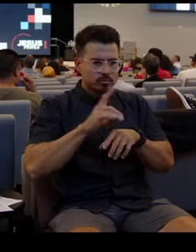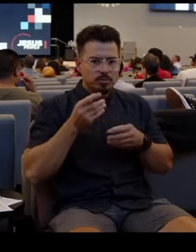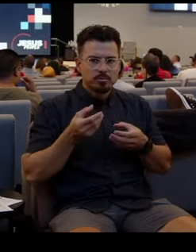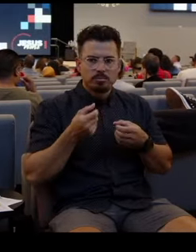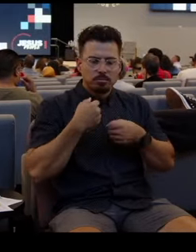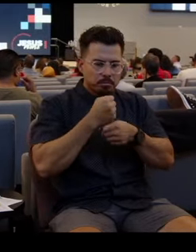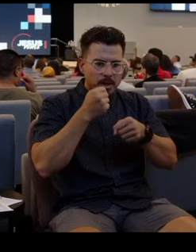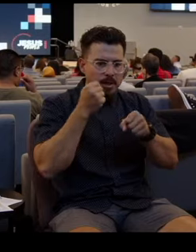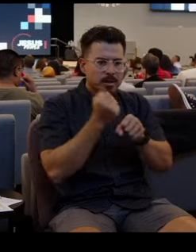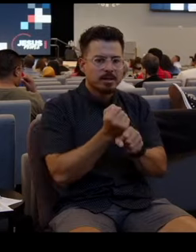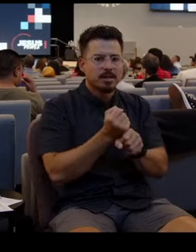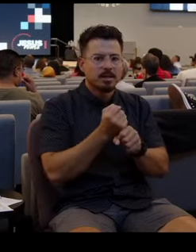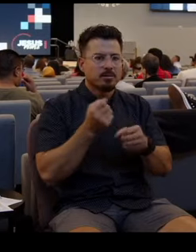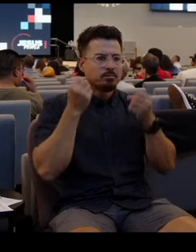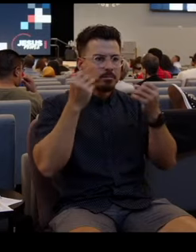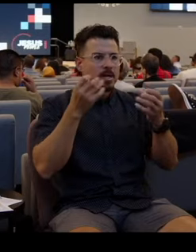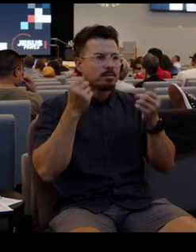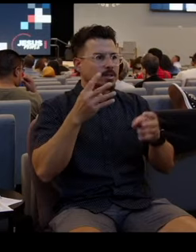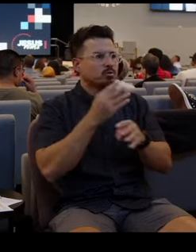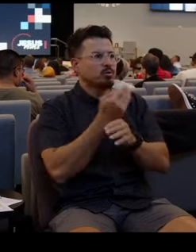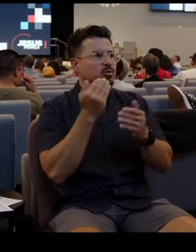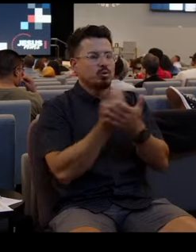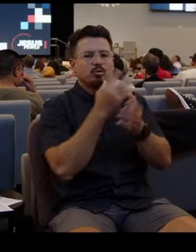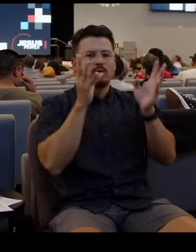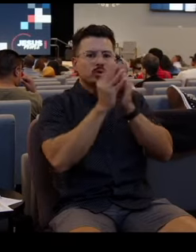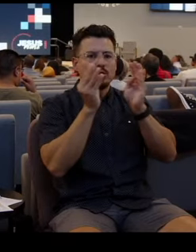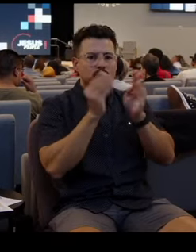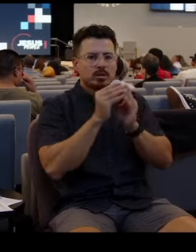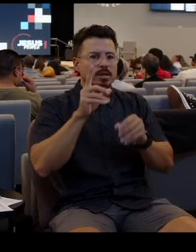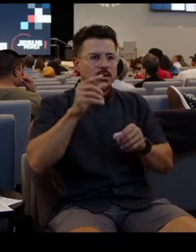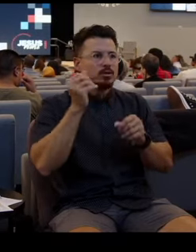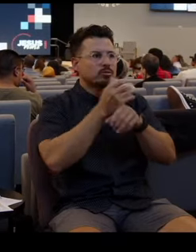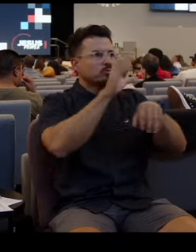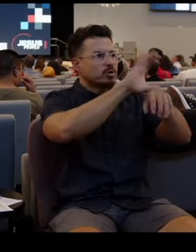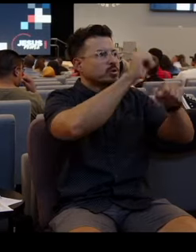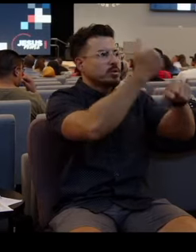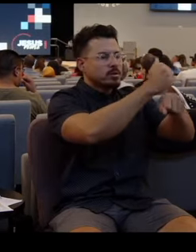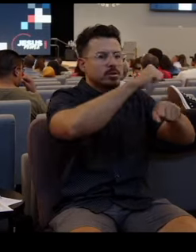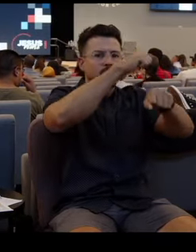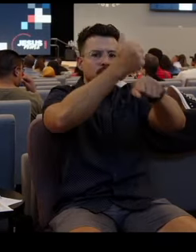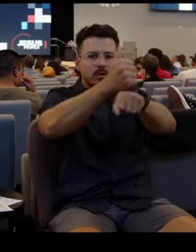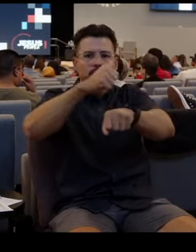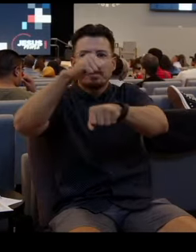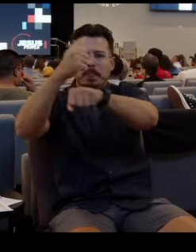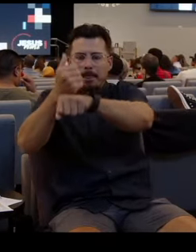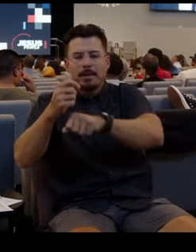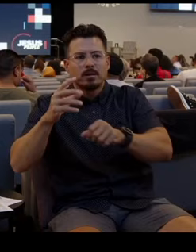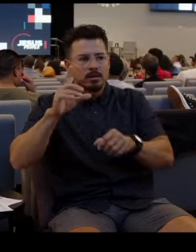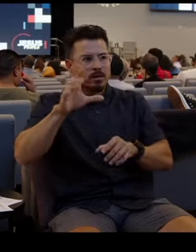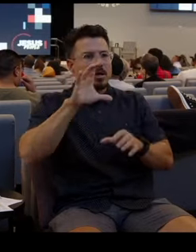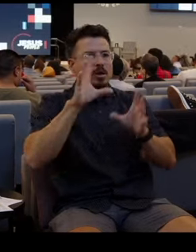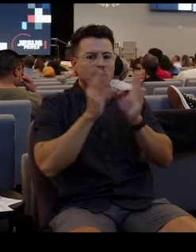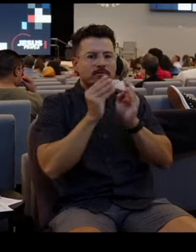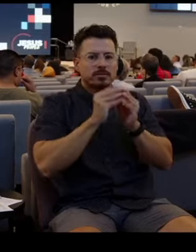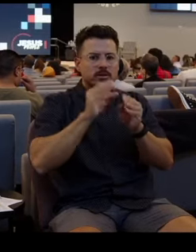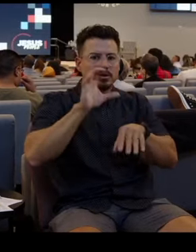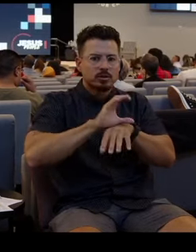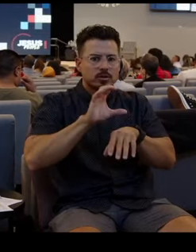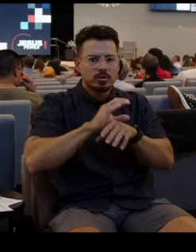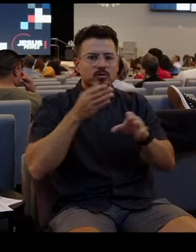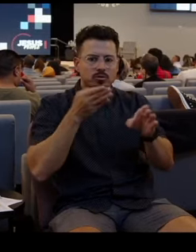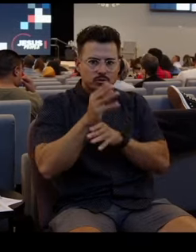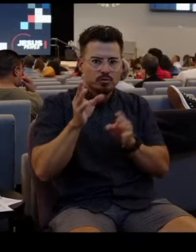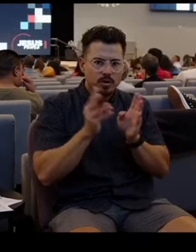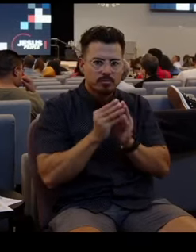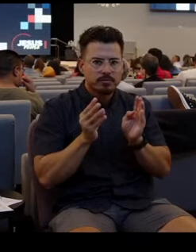so many conference churches, this church has lost the patronage of those people for